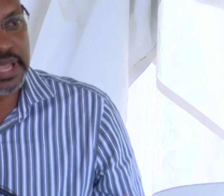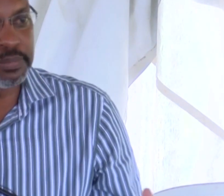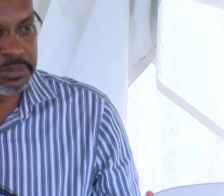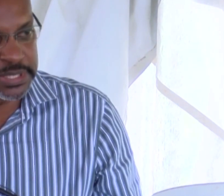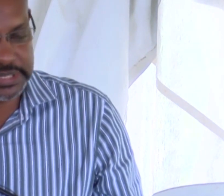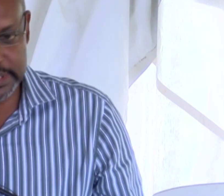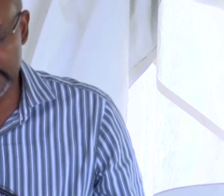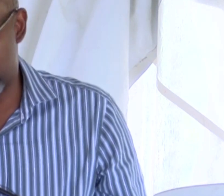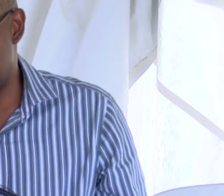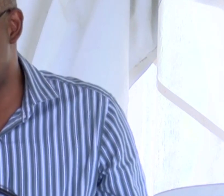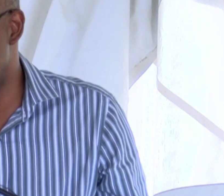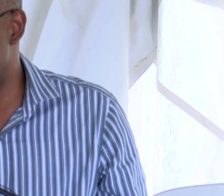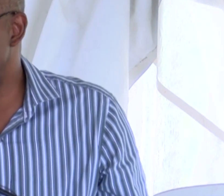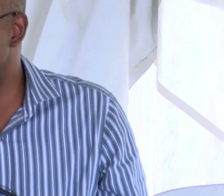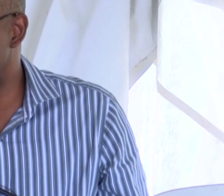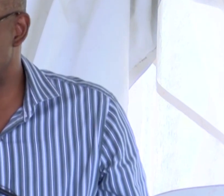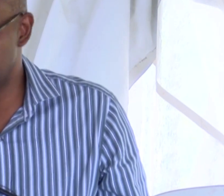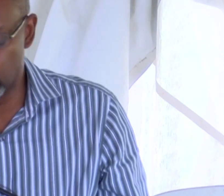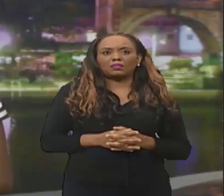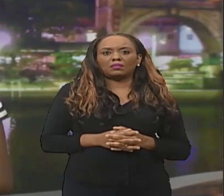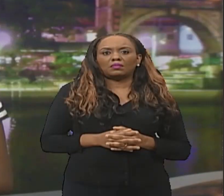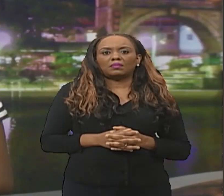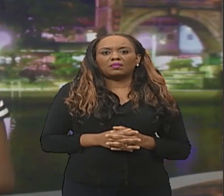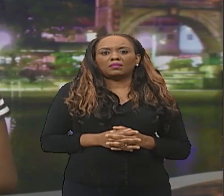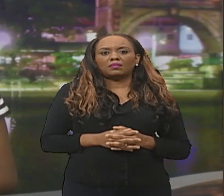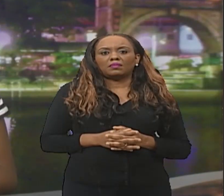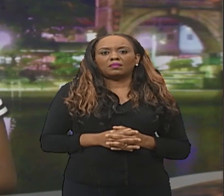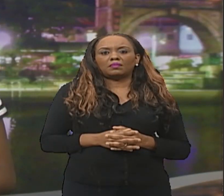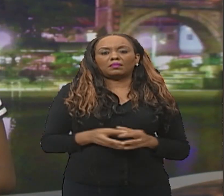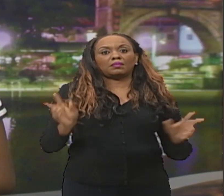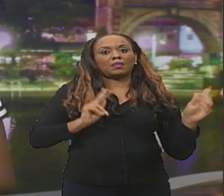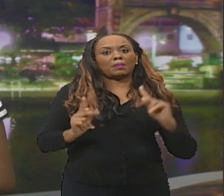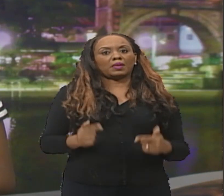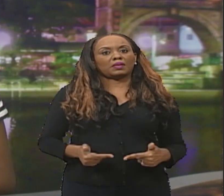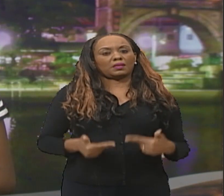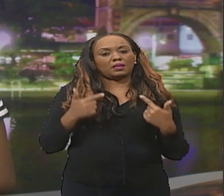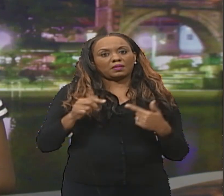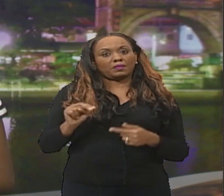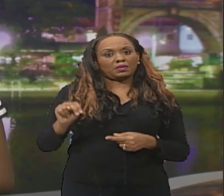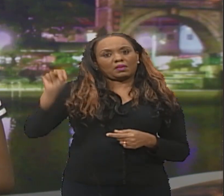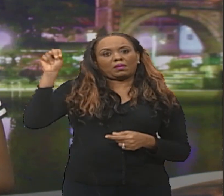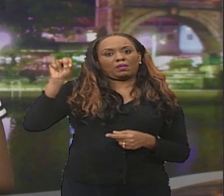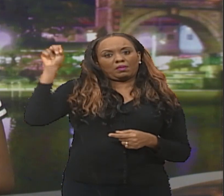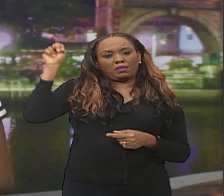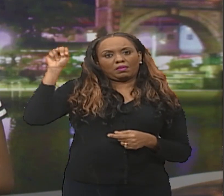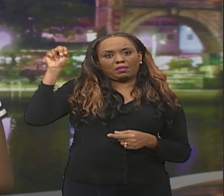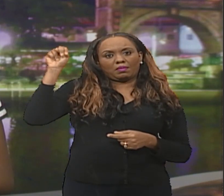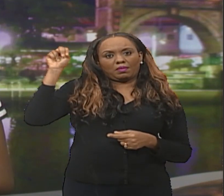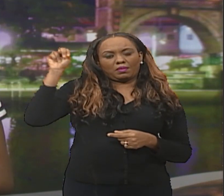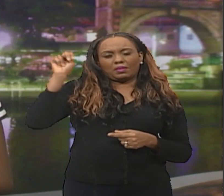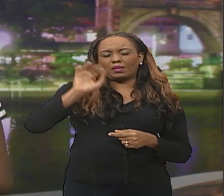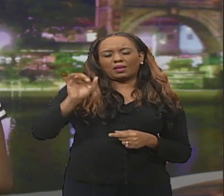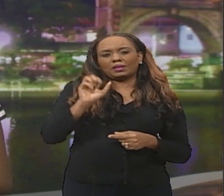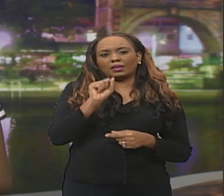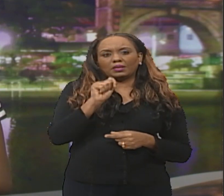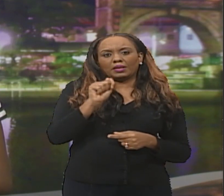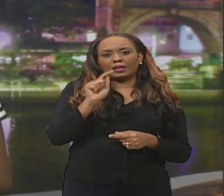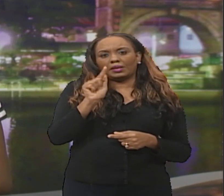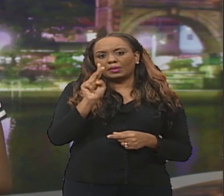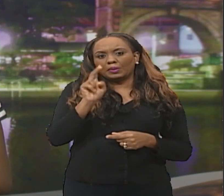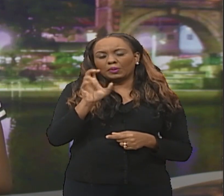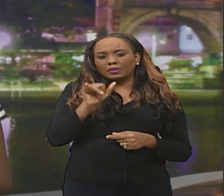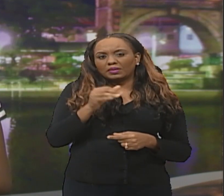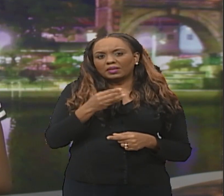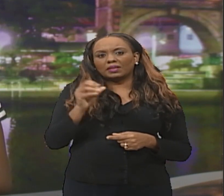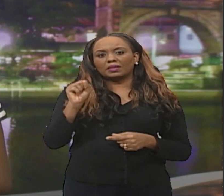and supplements and the nature. Well, residents in the north of the island should be assisting with renovations at one